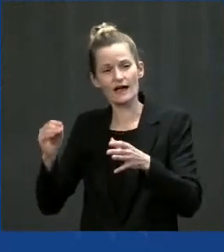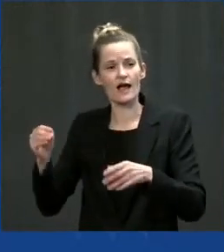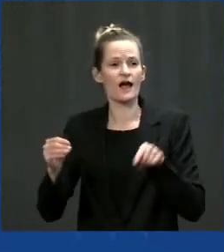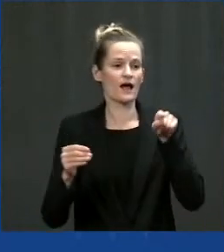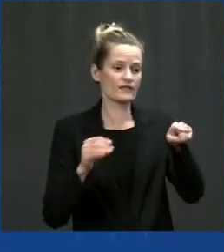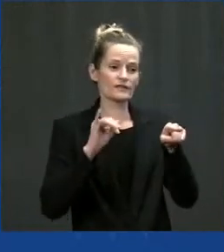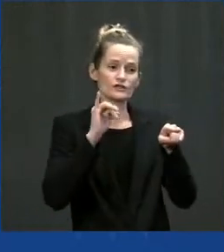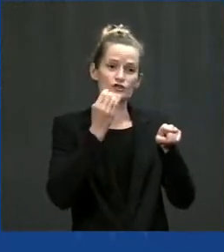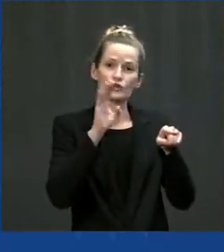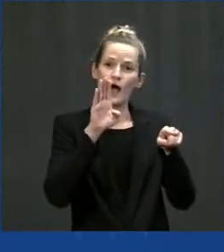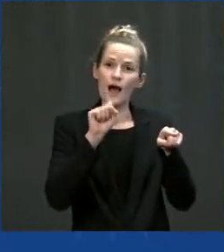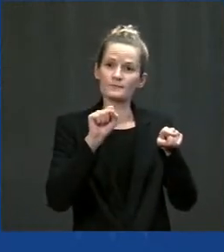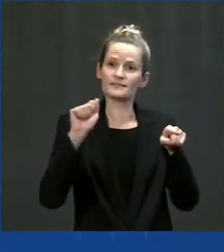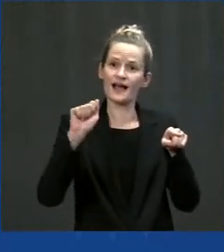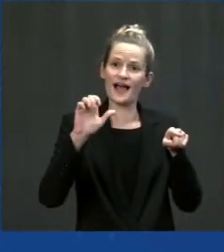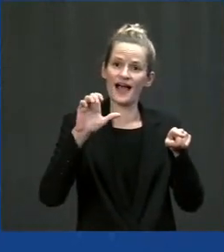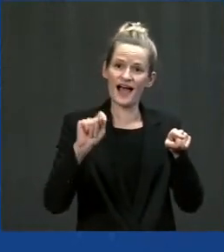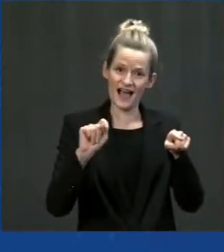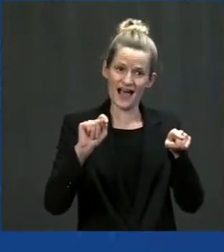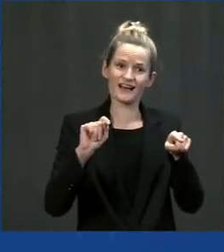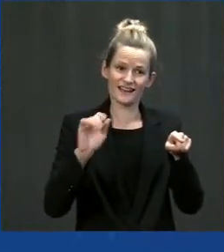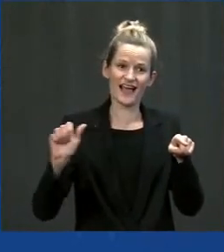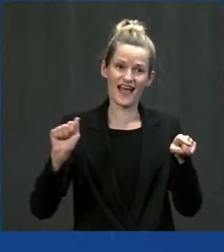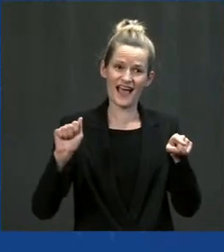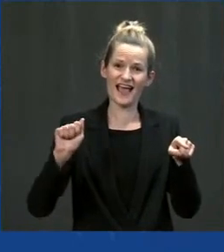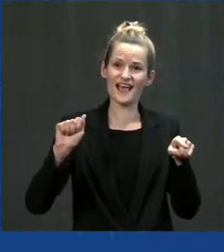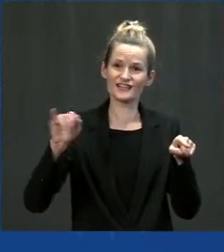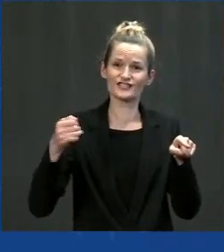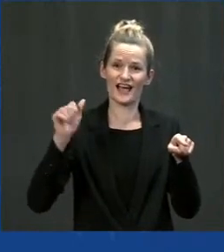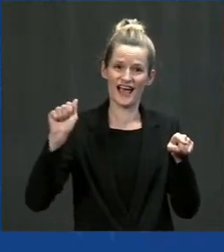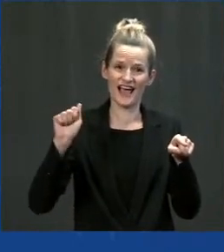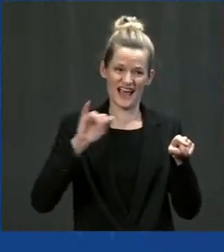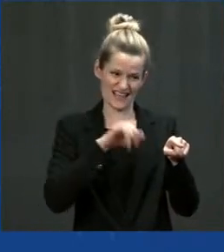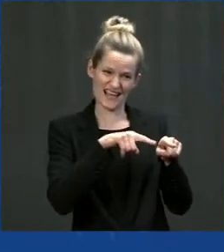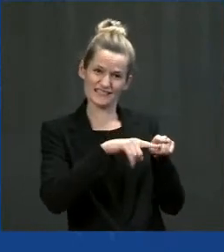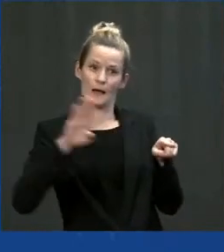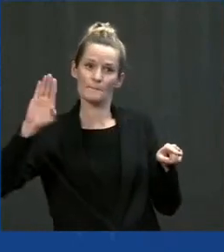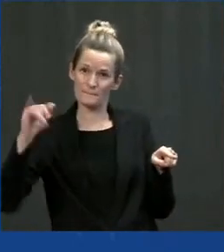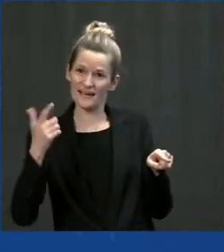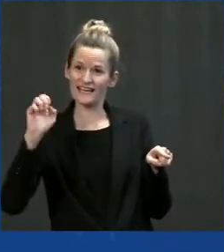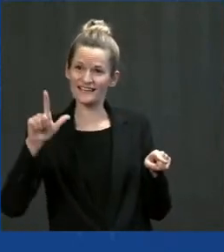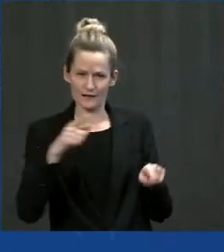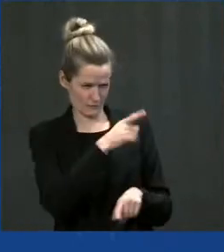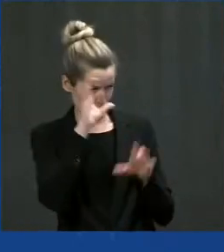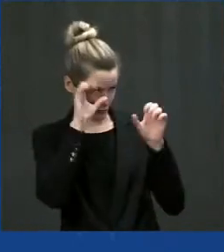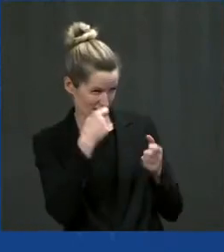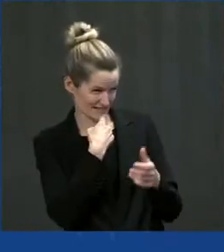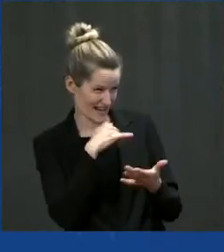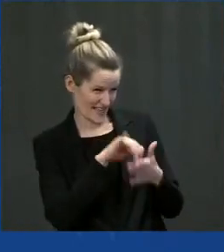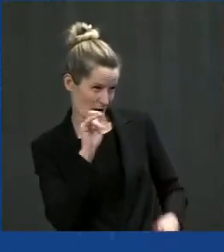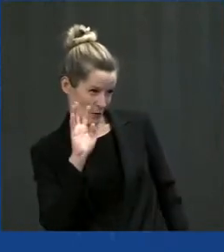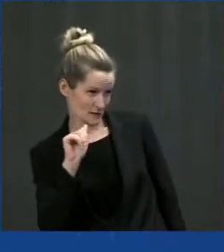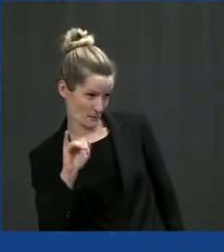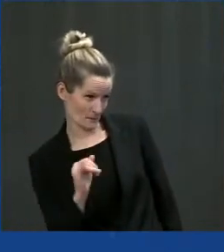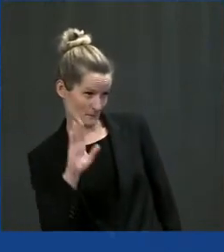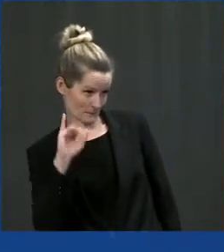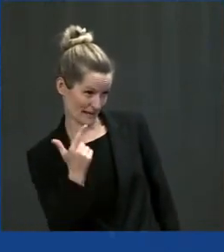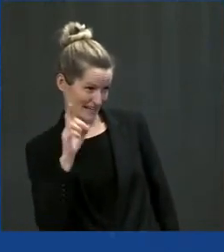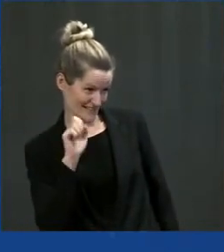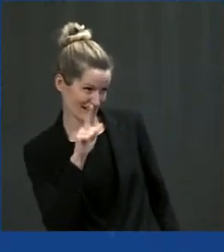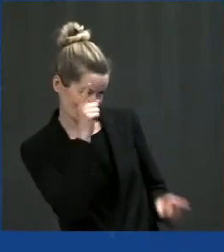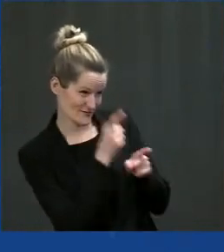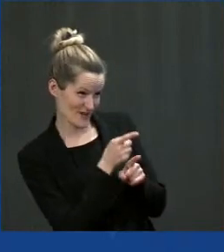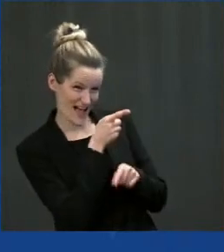a big deal, as you would say, with this once in a generation investment, we can usher in a new era of prosperity